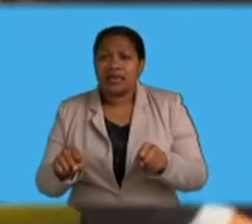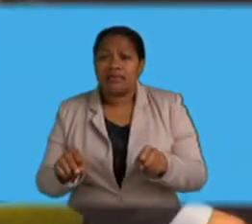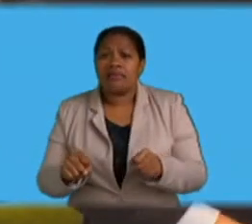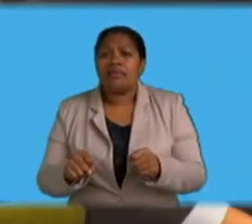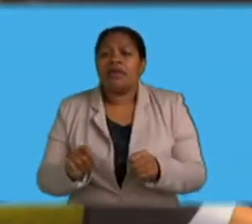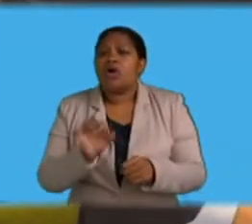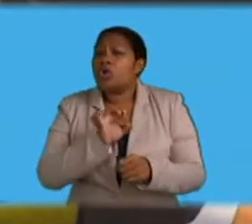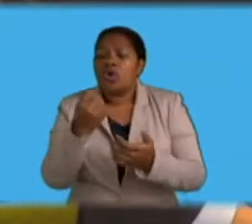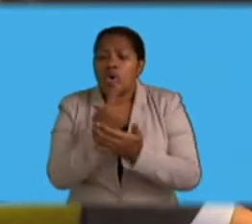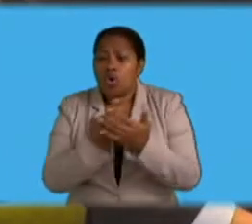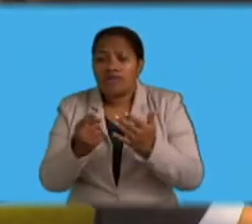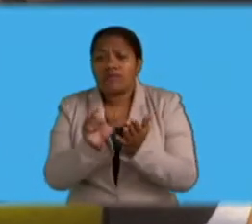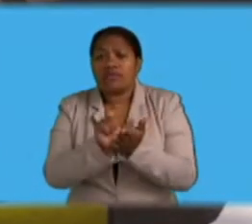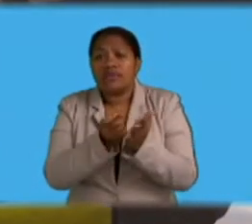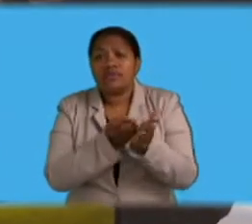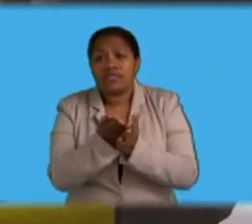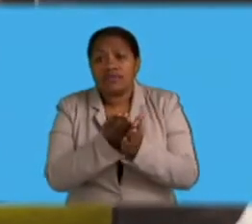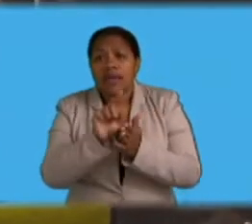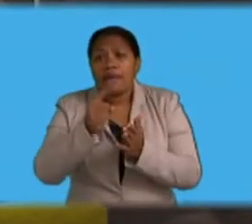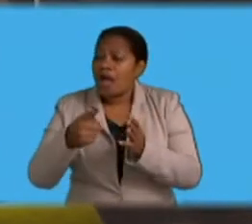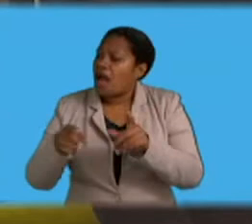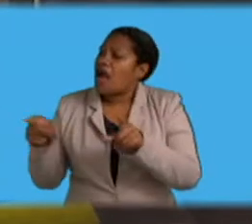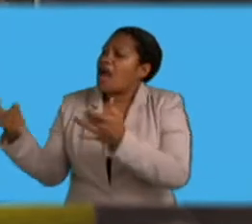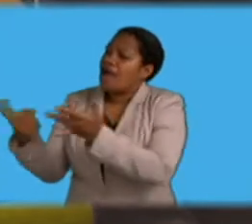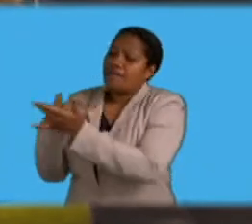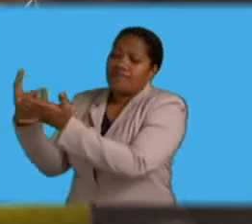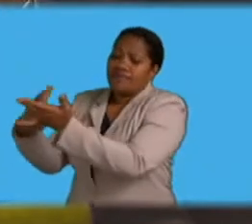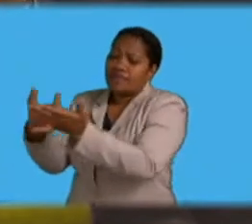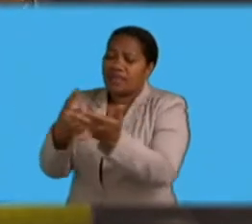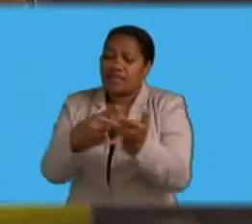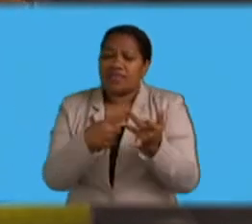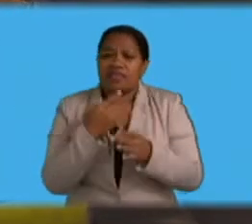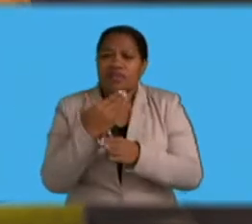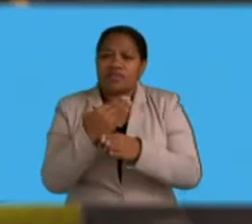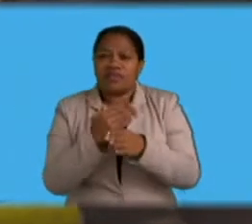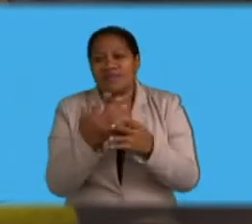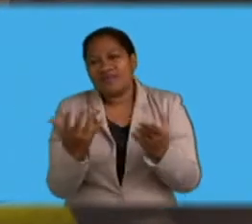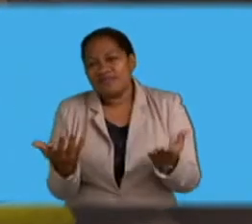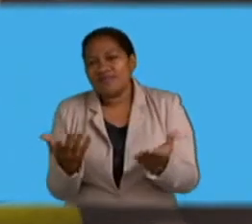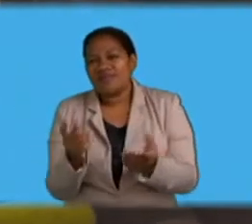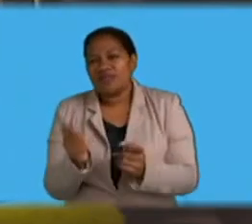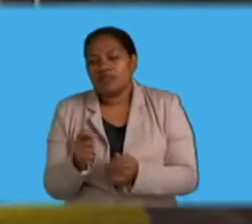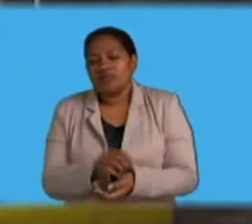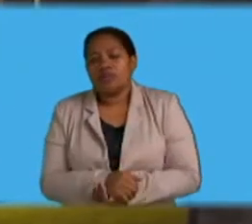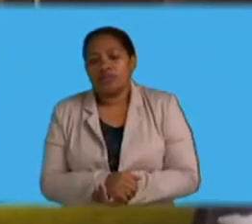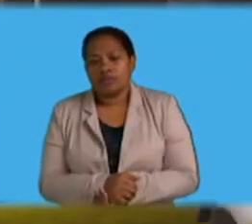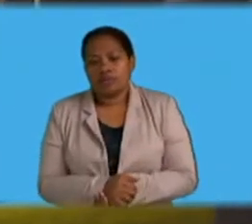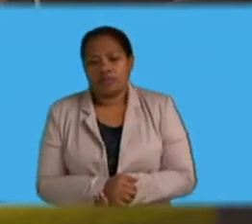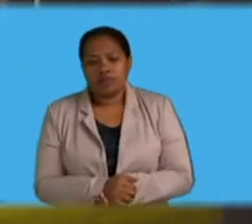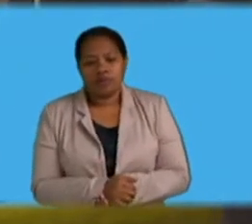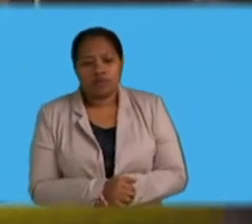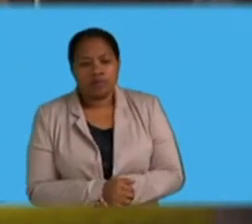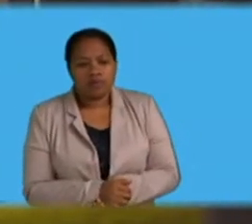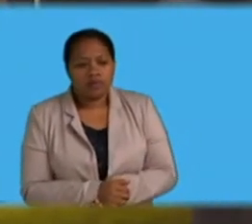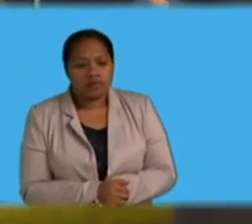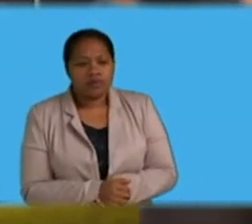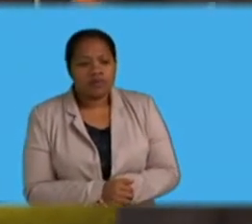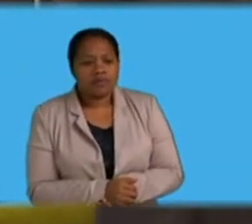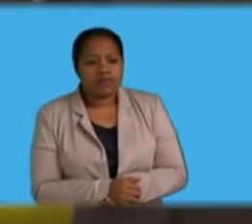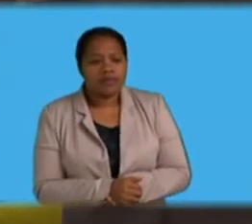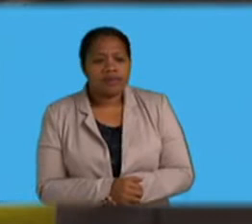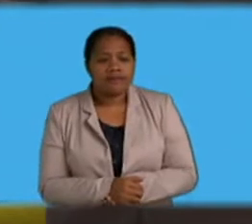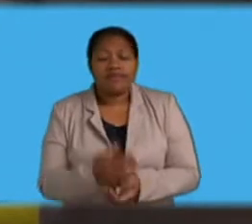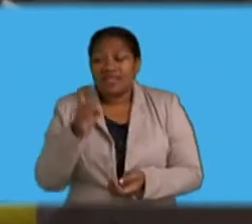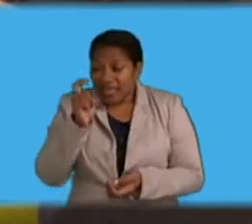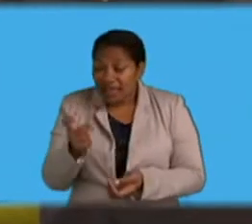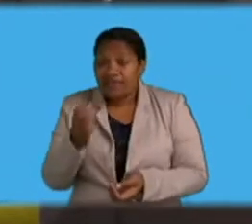in the civil service, but throughout outside the civil service too. And Madam Speaker, if there are problems